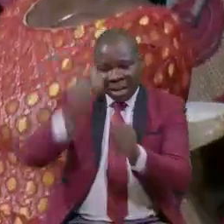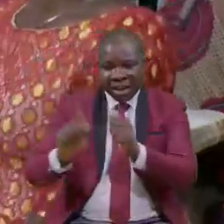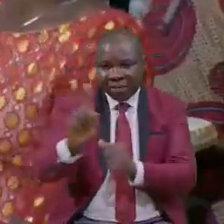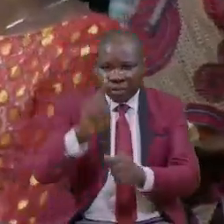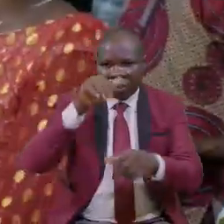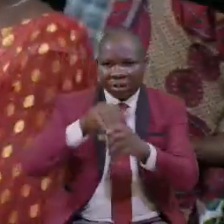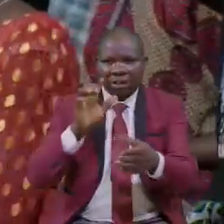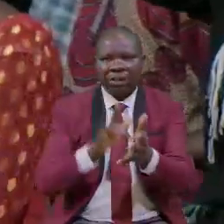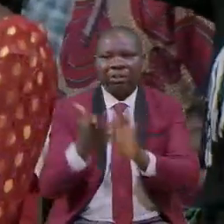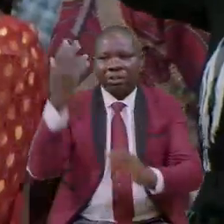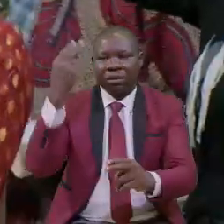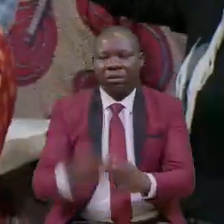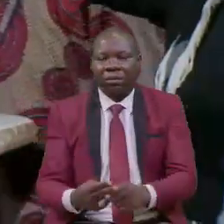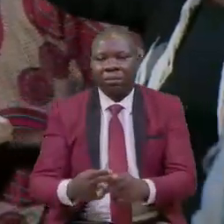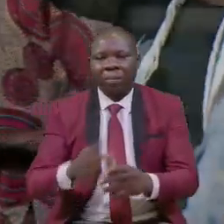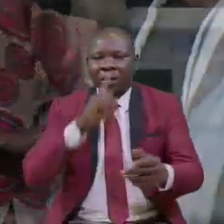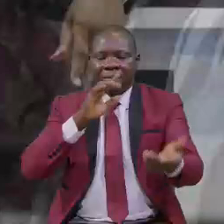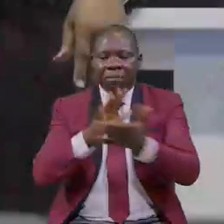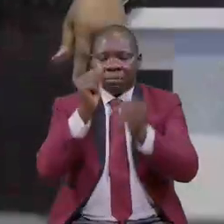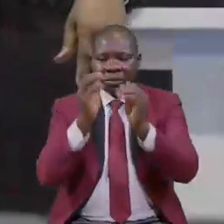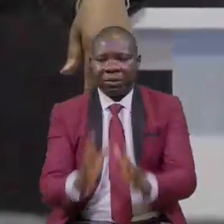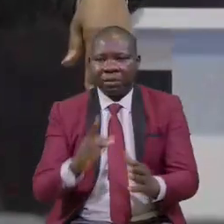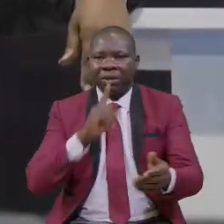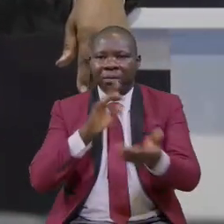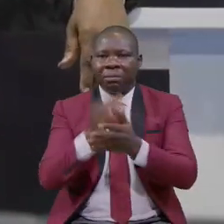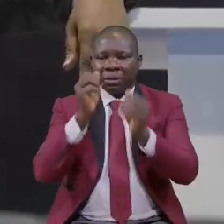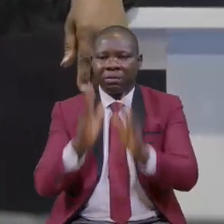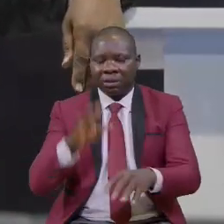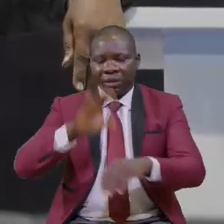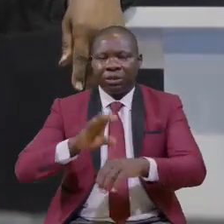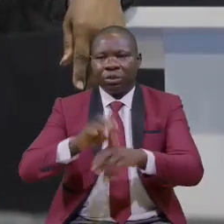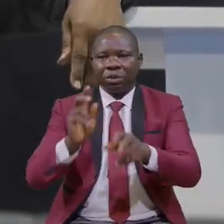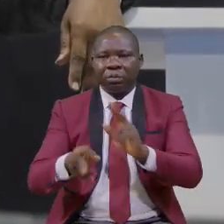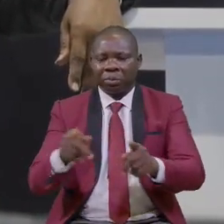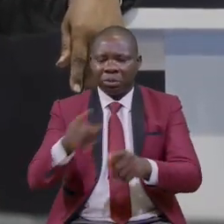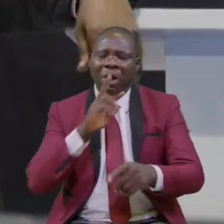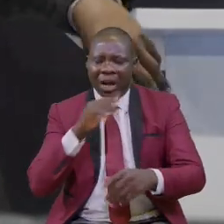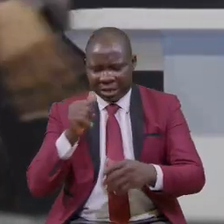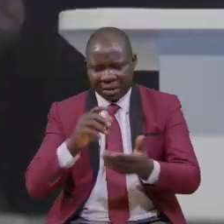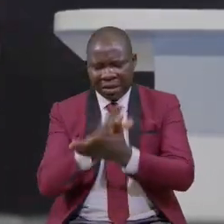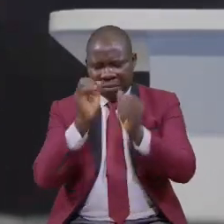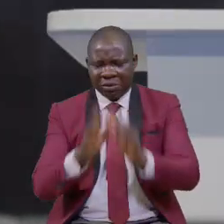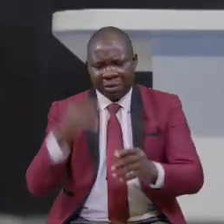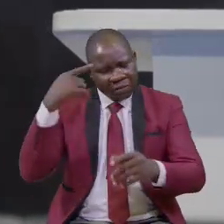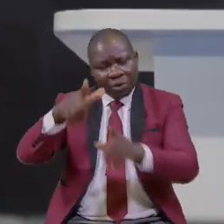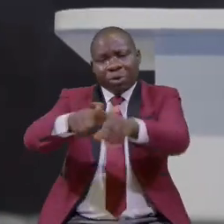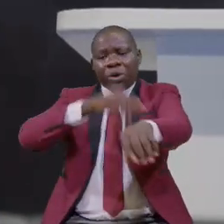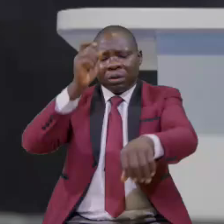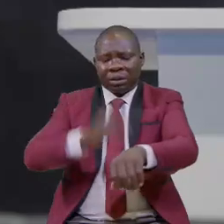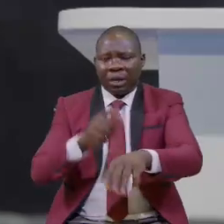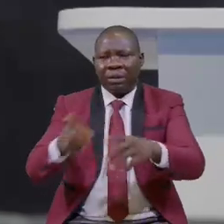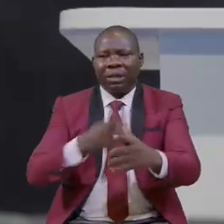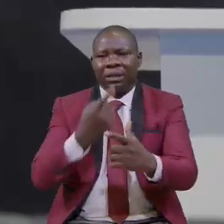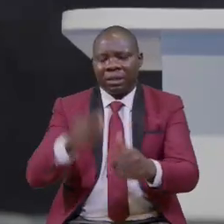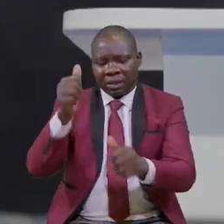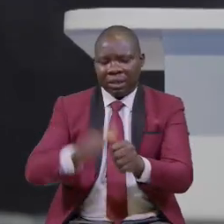everyone, believers, believers, church people, you've been a believer for a long time, and then every time